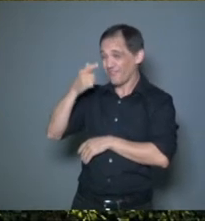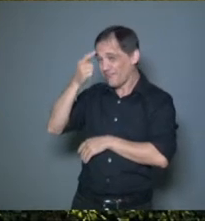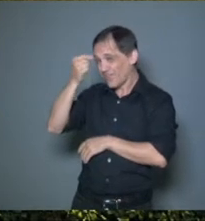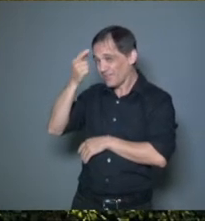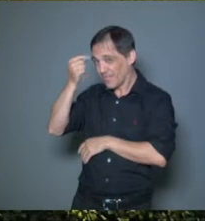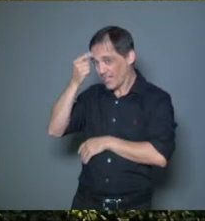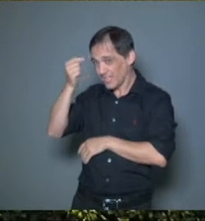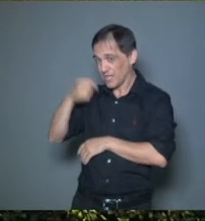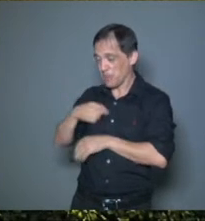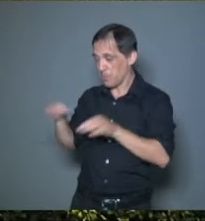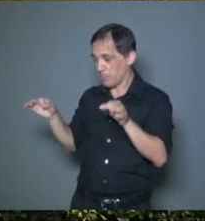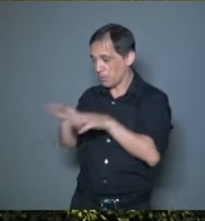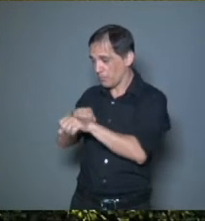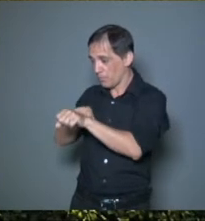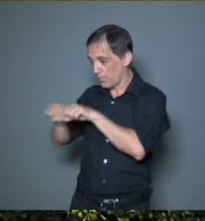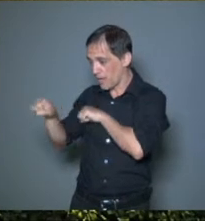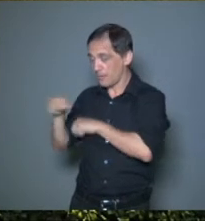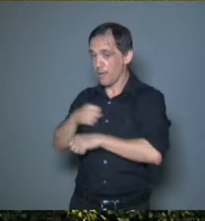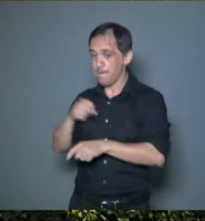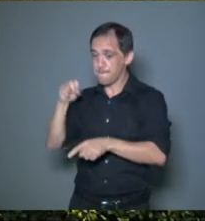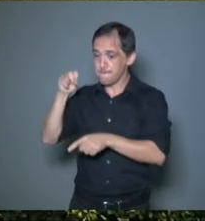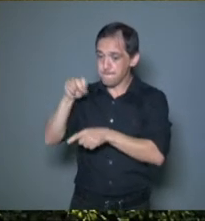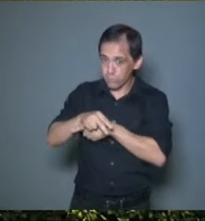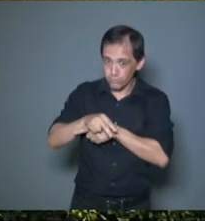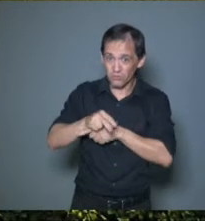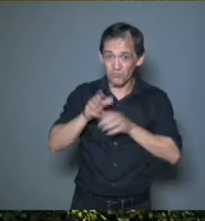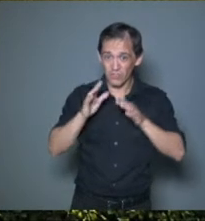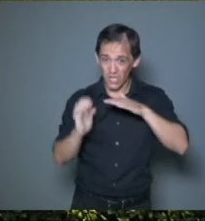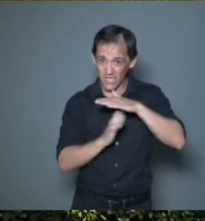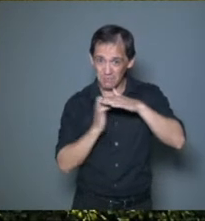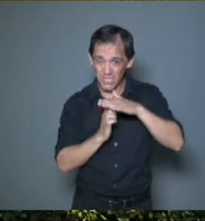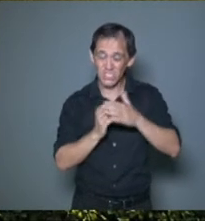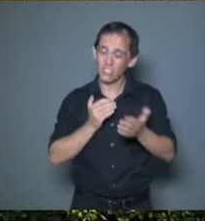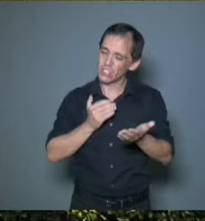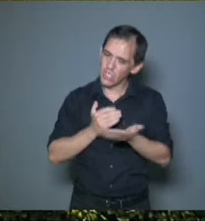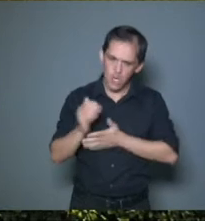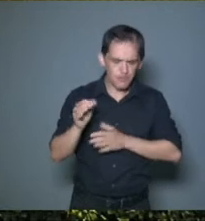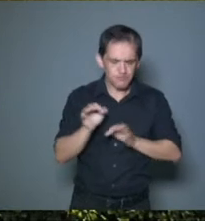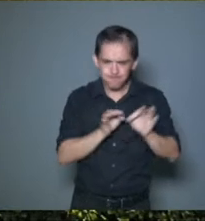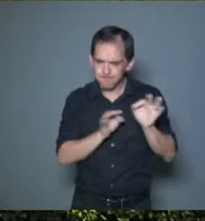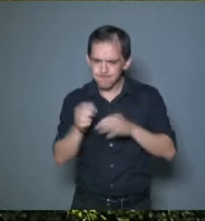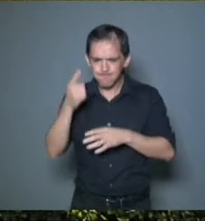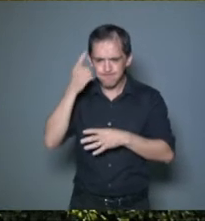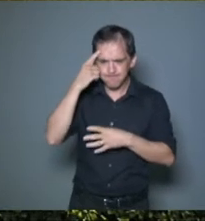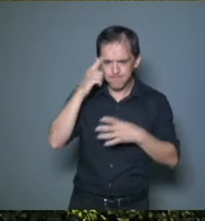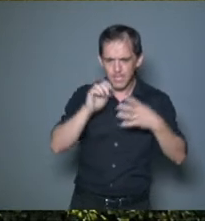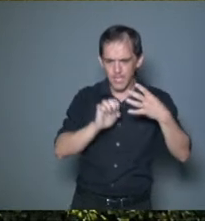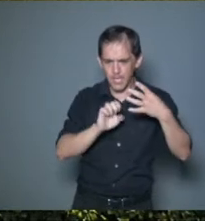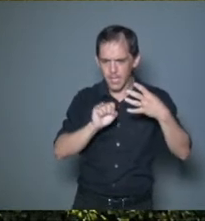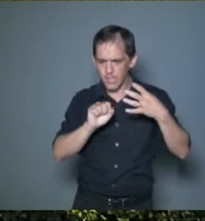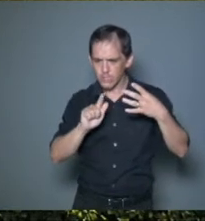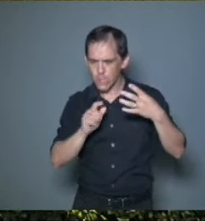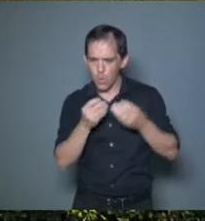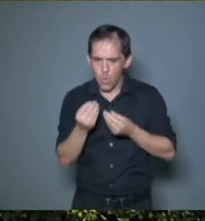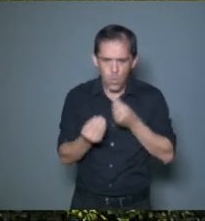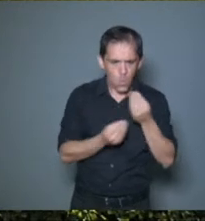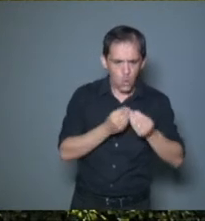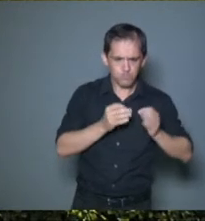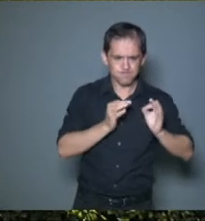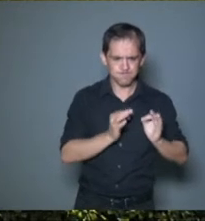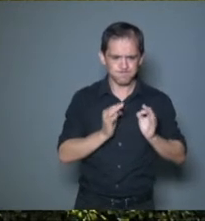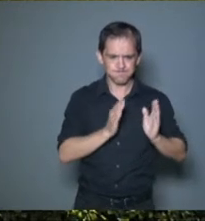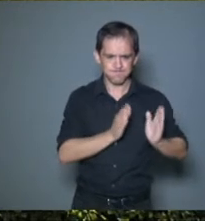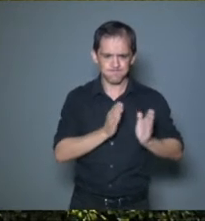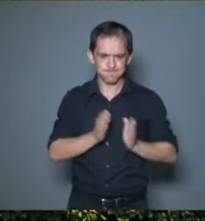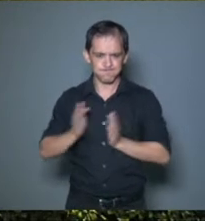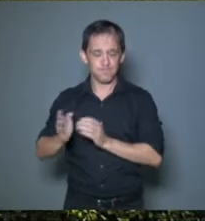I graduated and came to the company to create the Ag Planning Department for us to